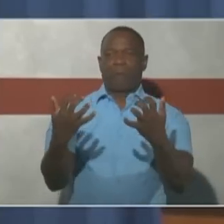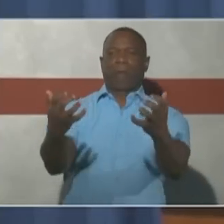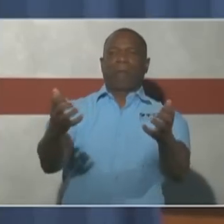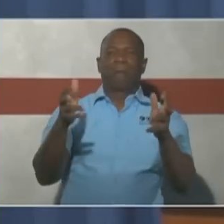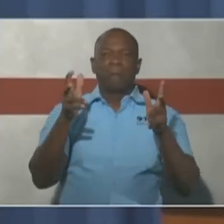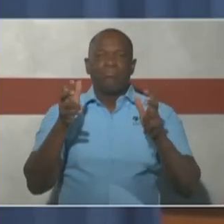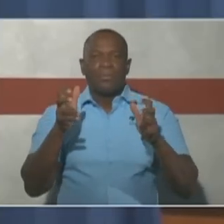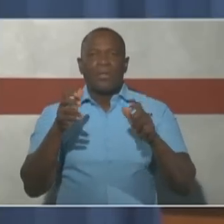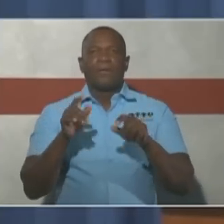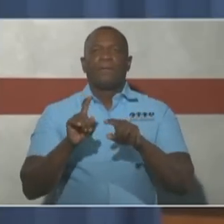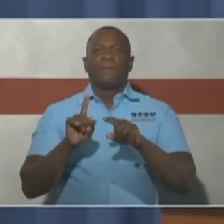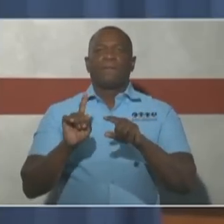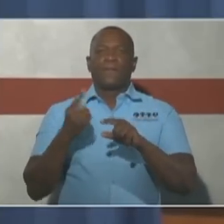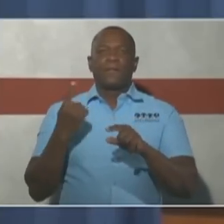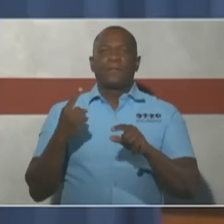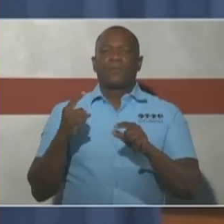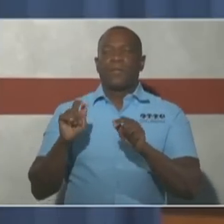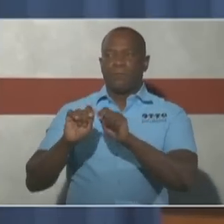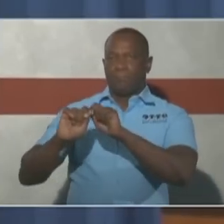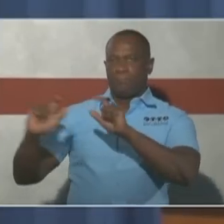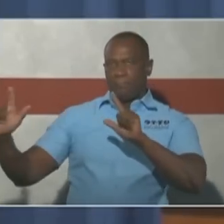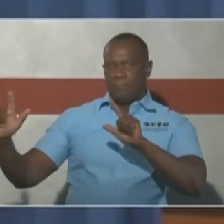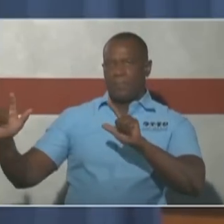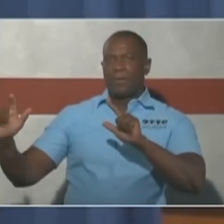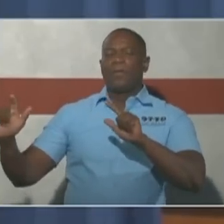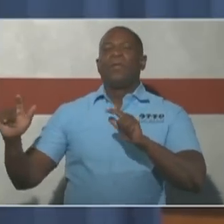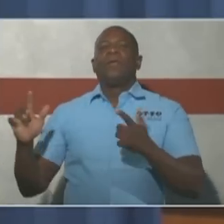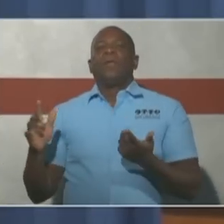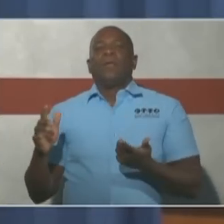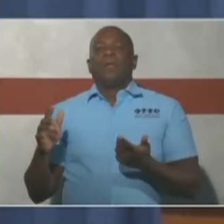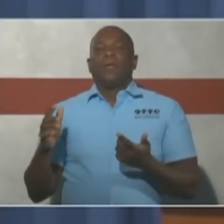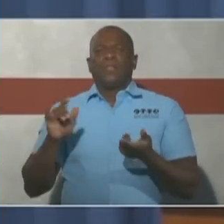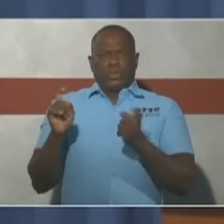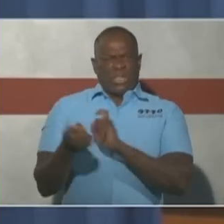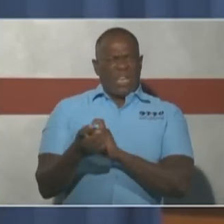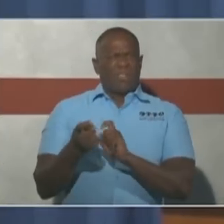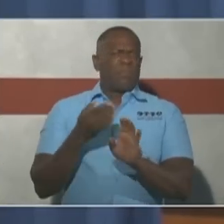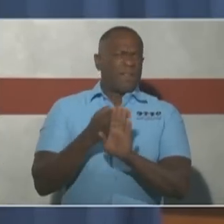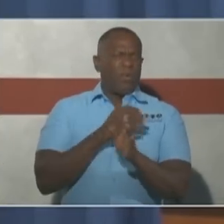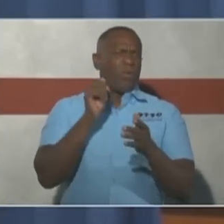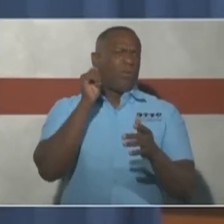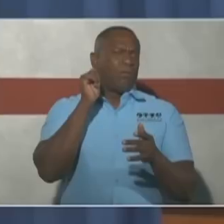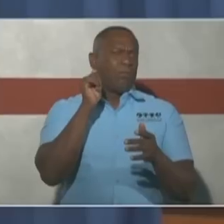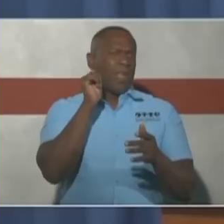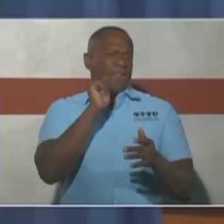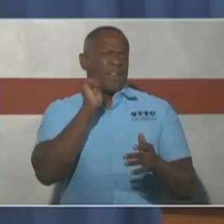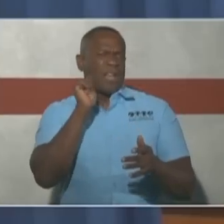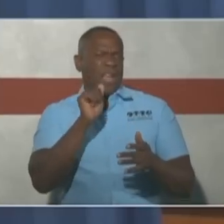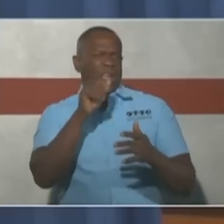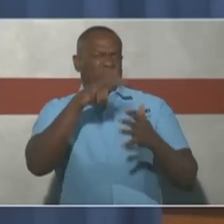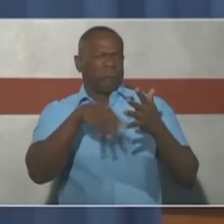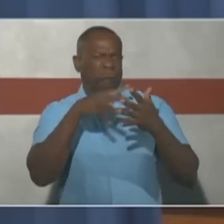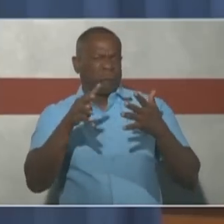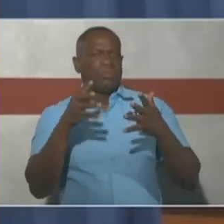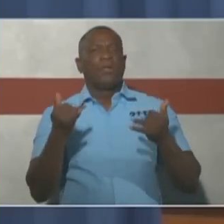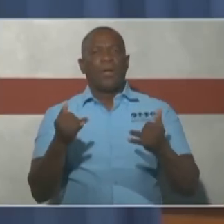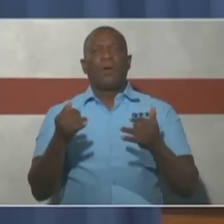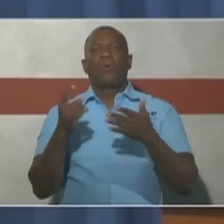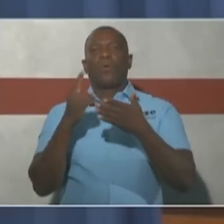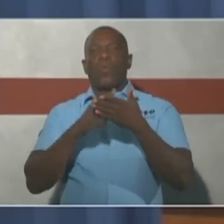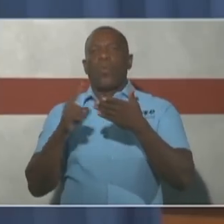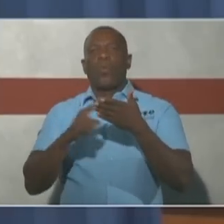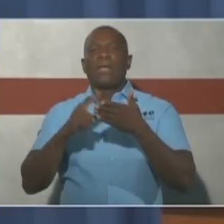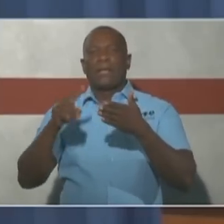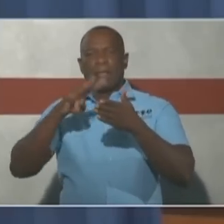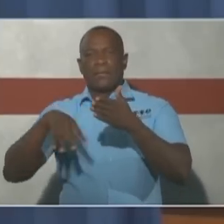we begin as usual with the dashboard, but the dashboard, as you know, has changed. We have reverted to a weekly schedule as opposed to a daily schedule. So starting on the top,